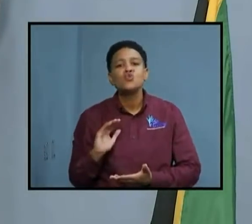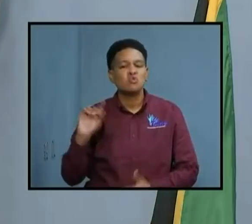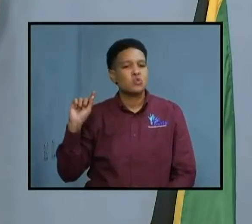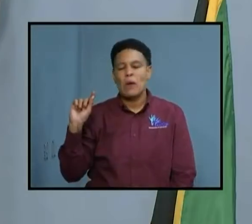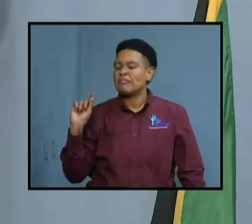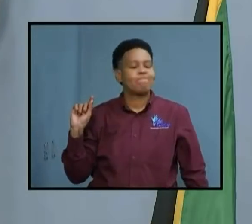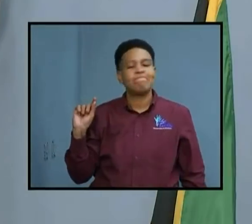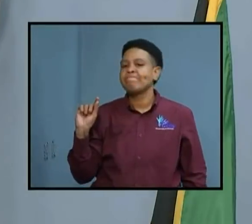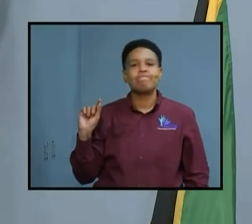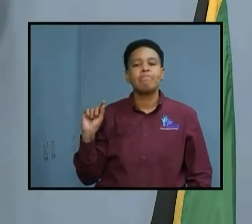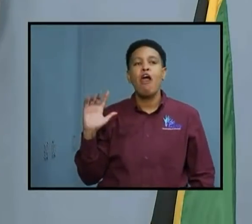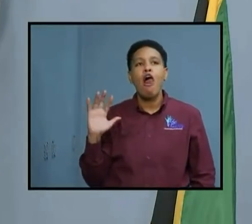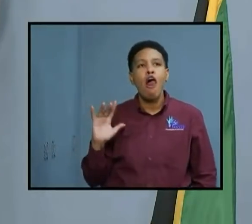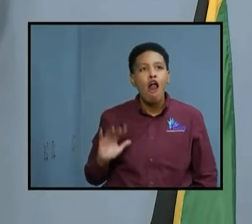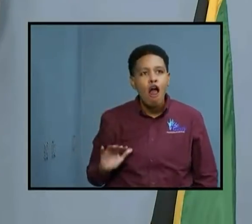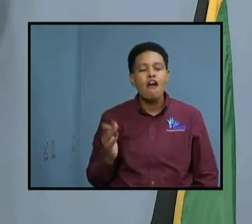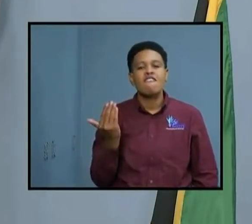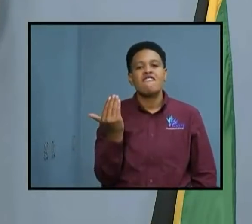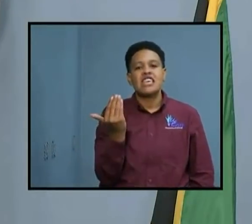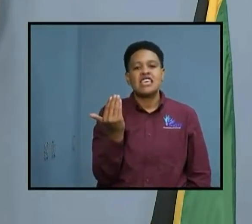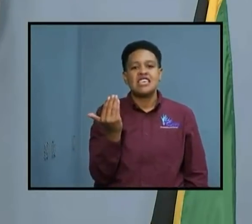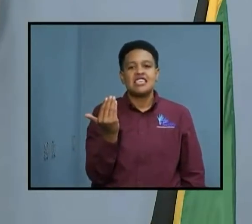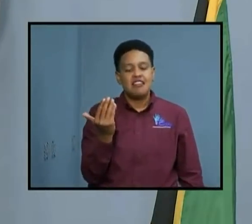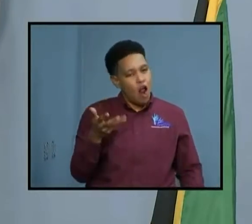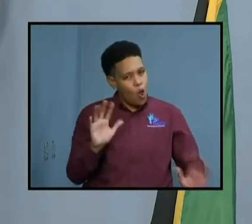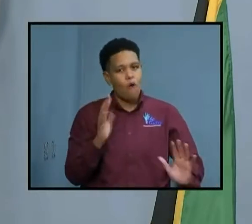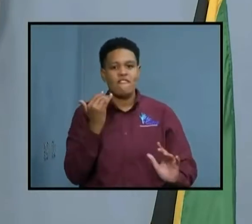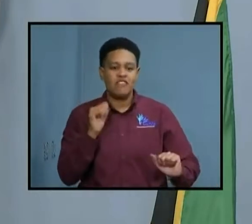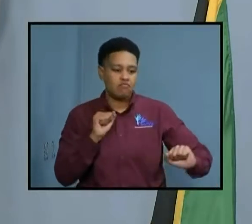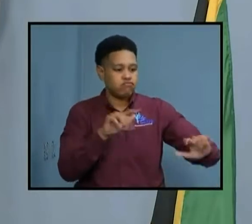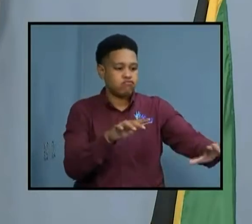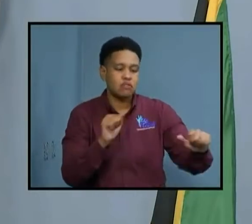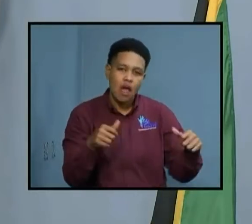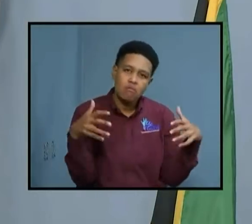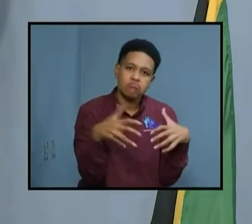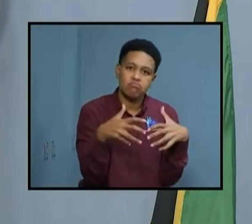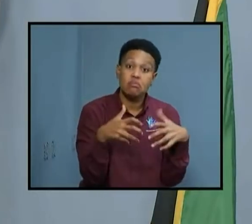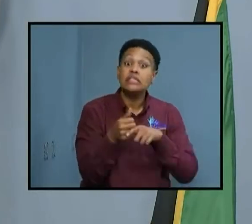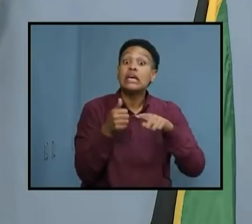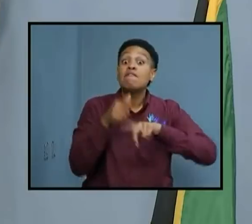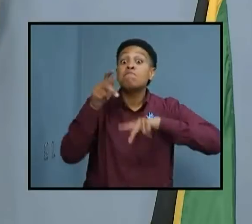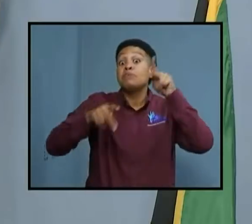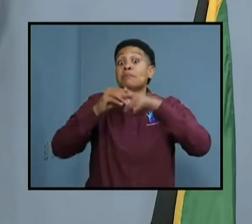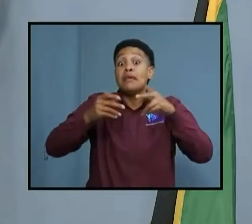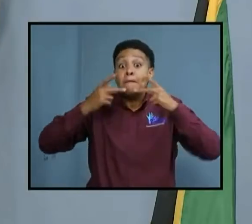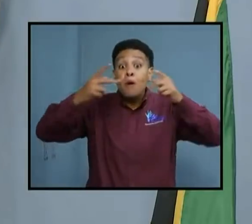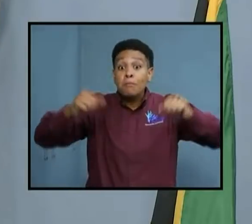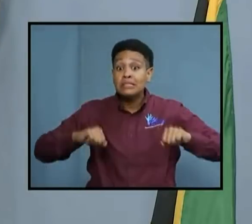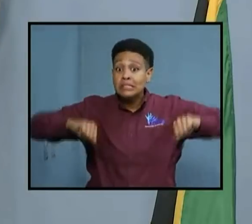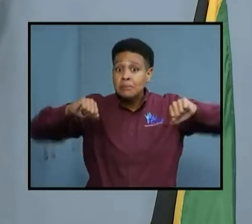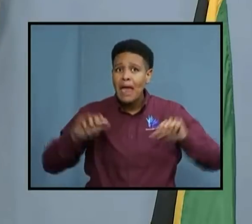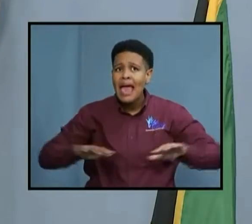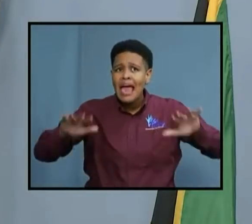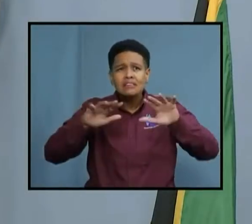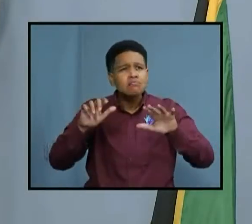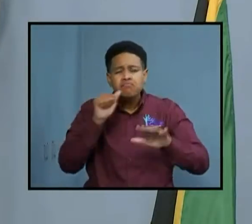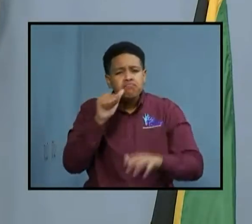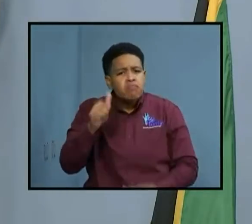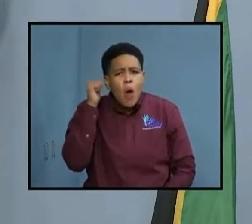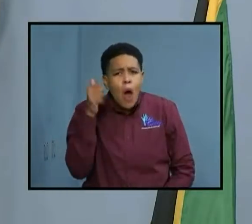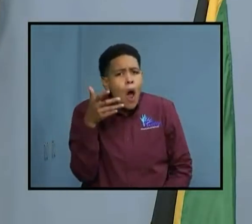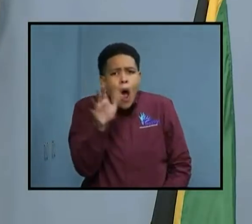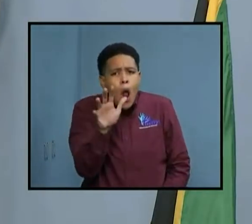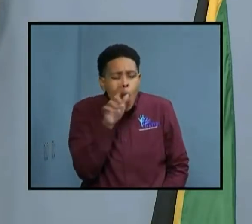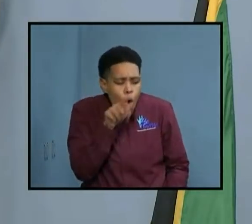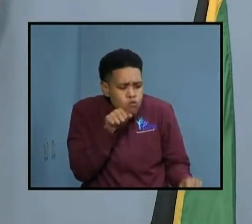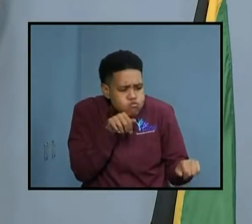20 persons to 15. Persons in public spaces will not be allowed to gather